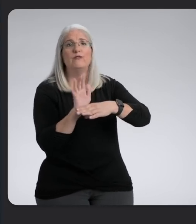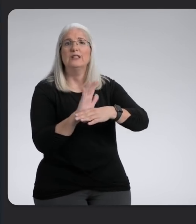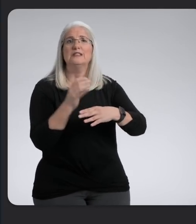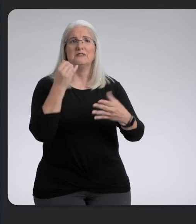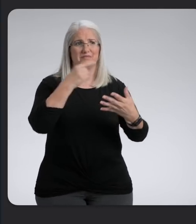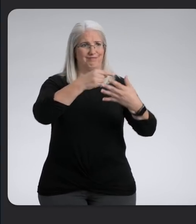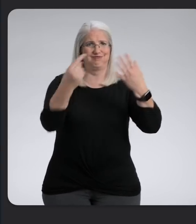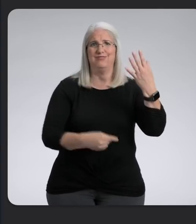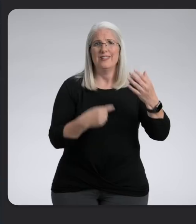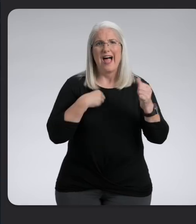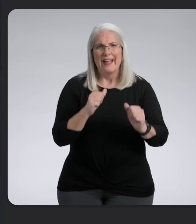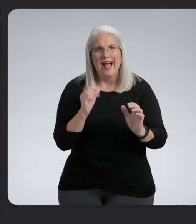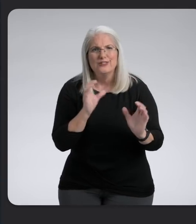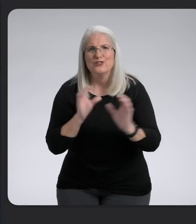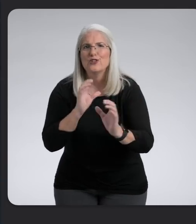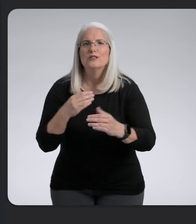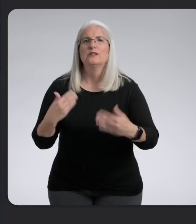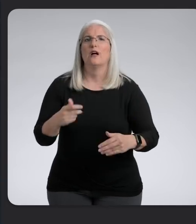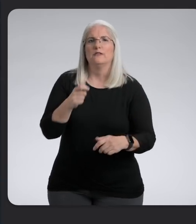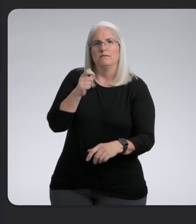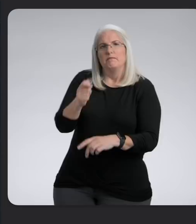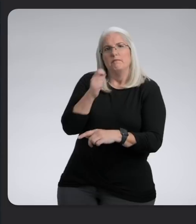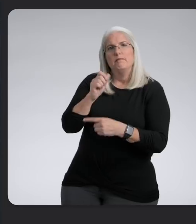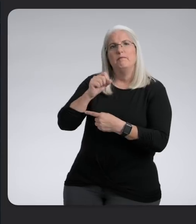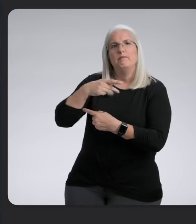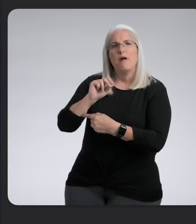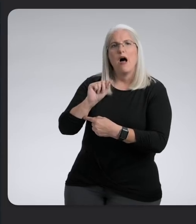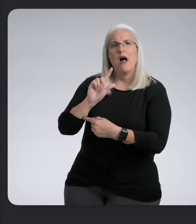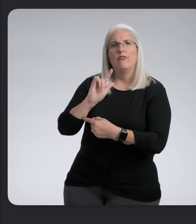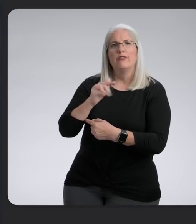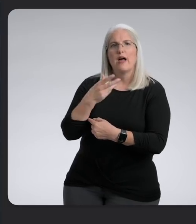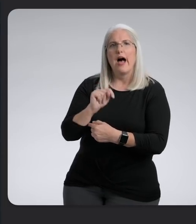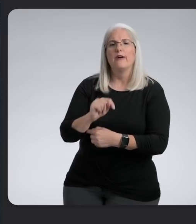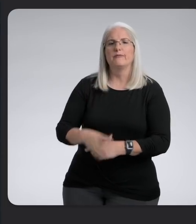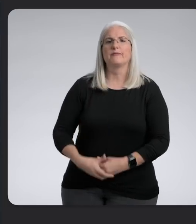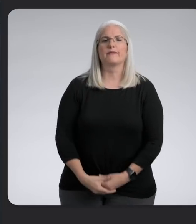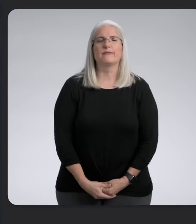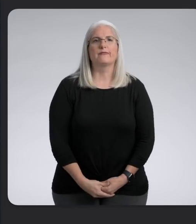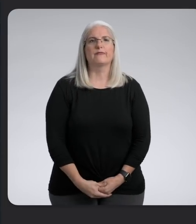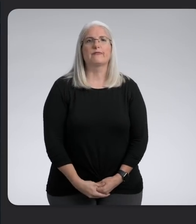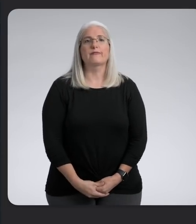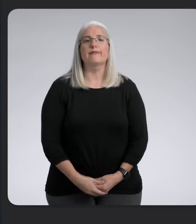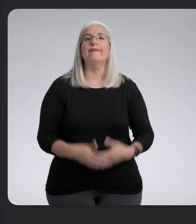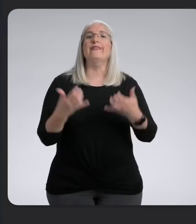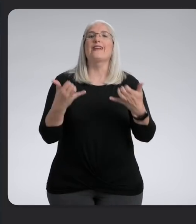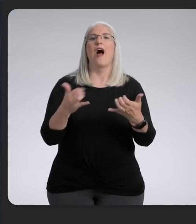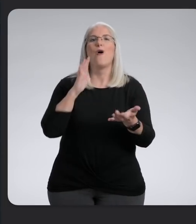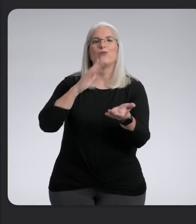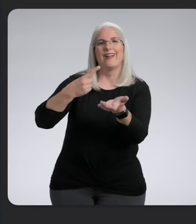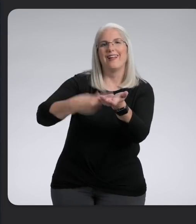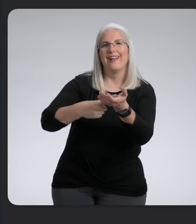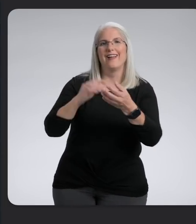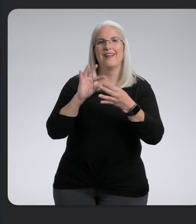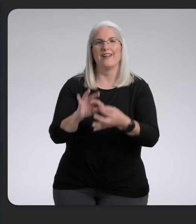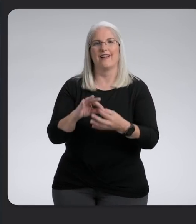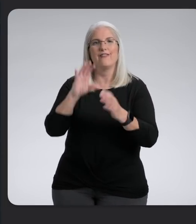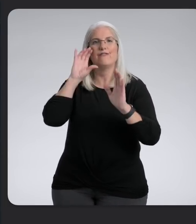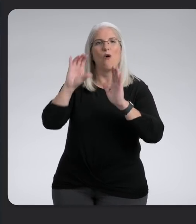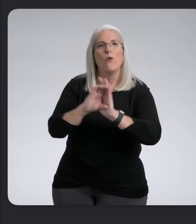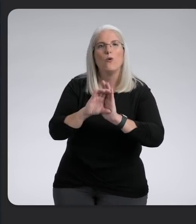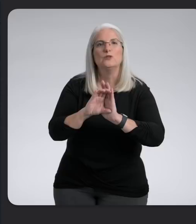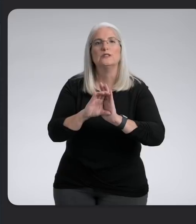That's Spotlight. Next, let's talk about how Photos uses its deep understanding of what's in your library to